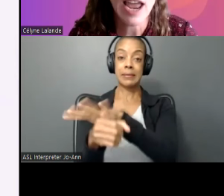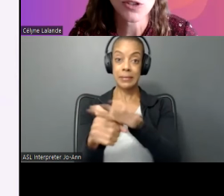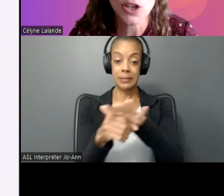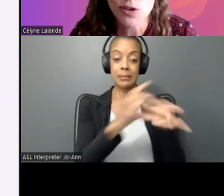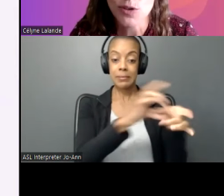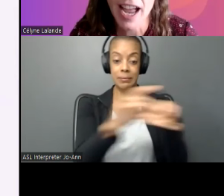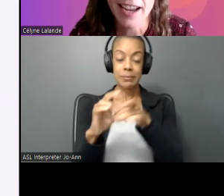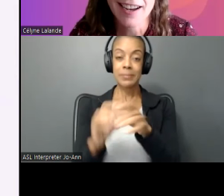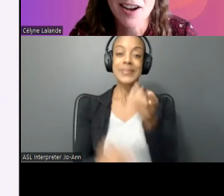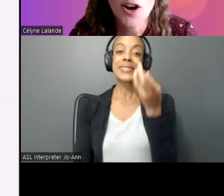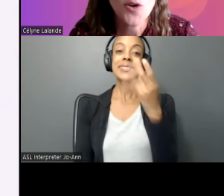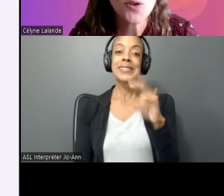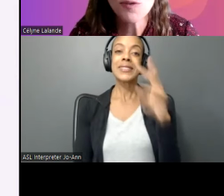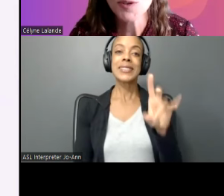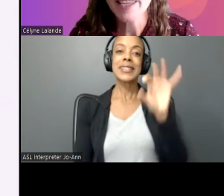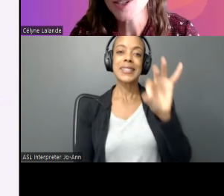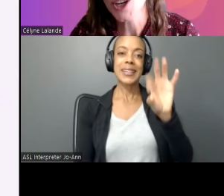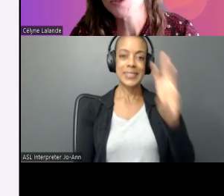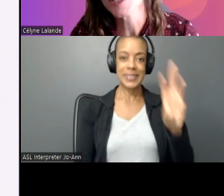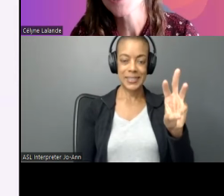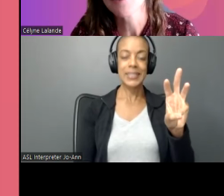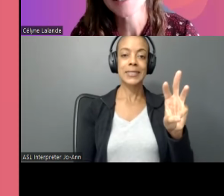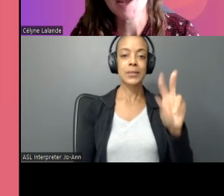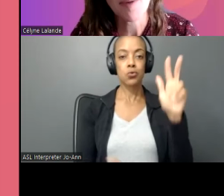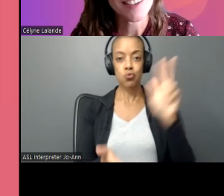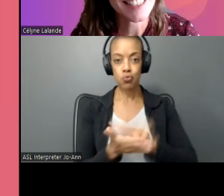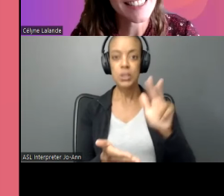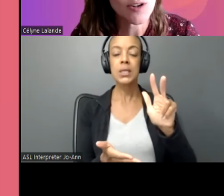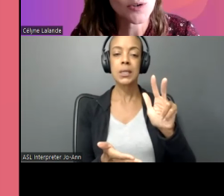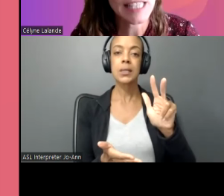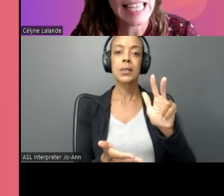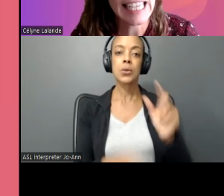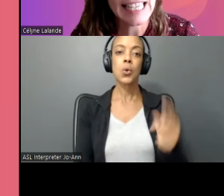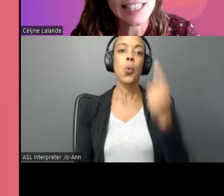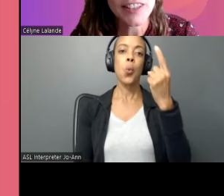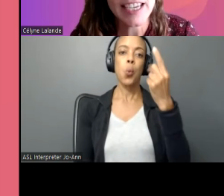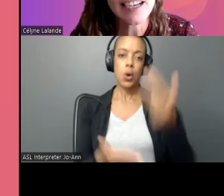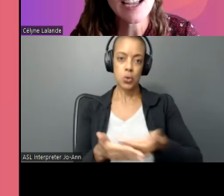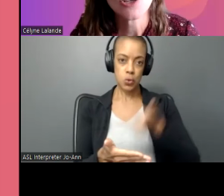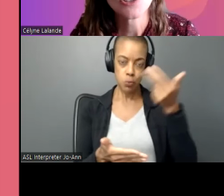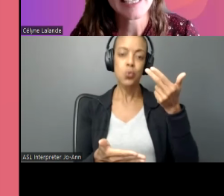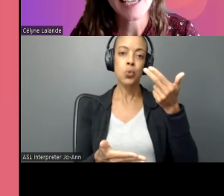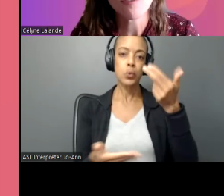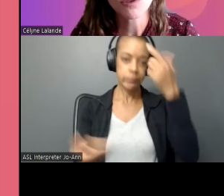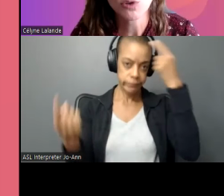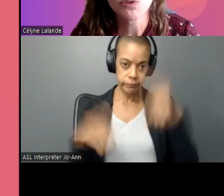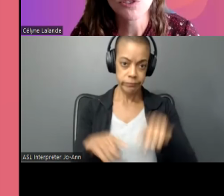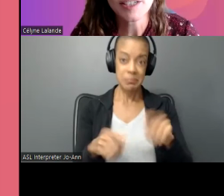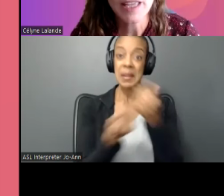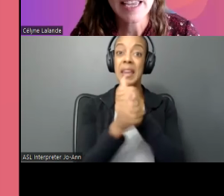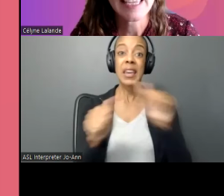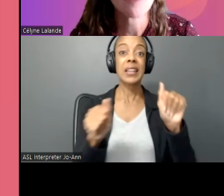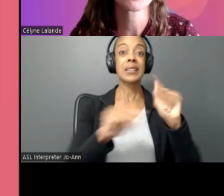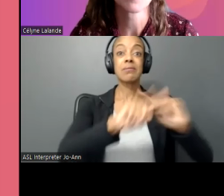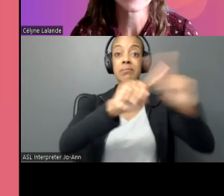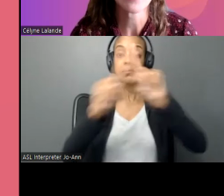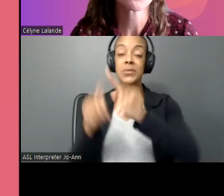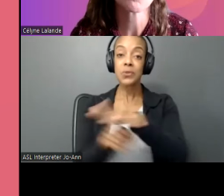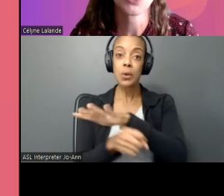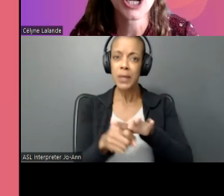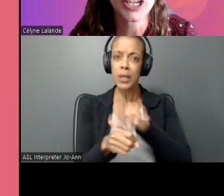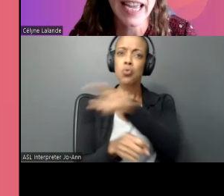1796 London Township and Sombra treaties and the One Spoon Bowl Pact. Wherever you are today, I invite you to think about the traditional lands you are